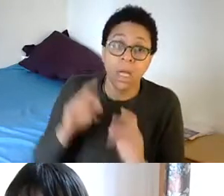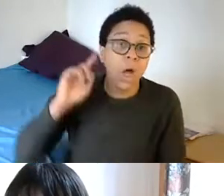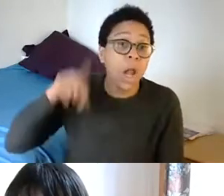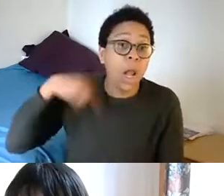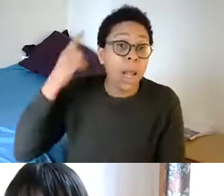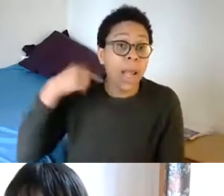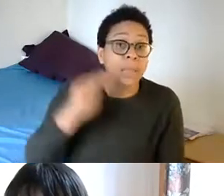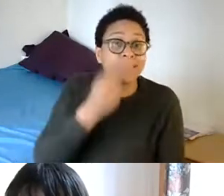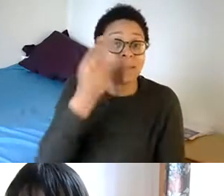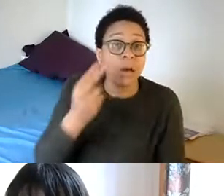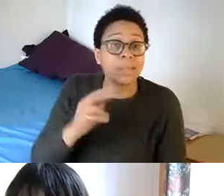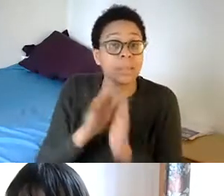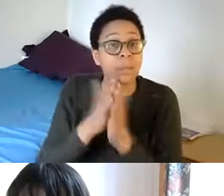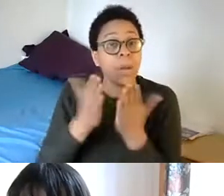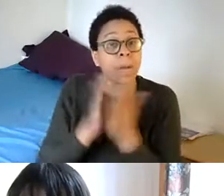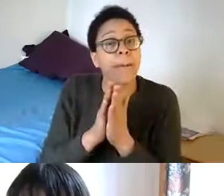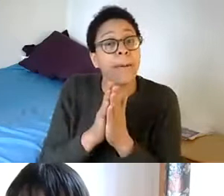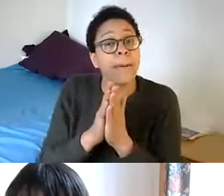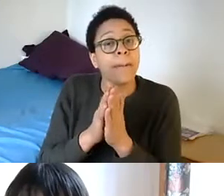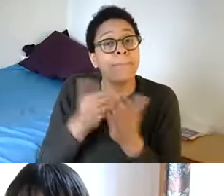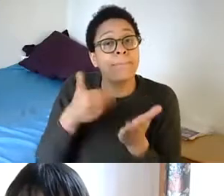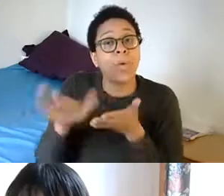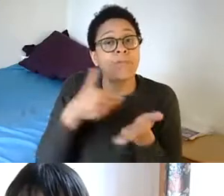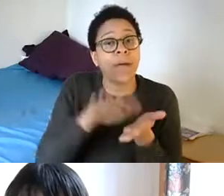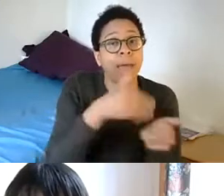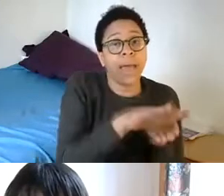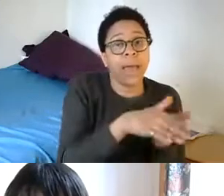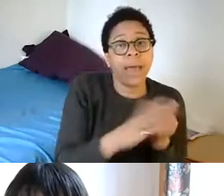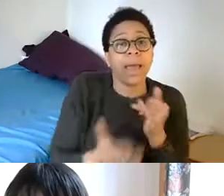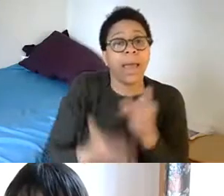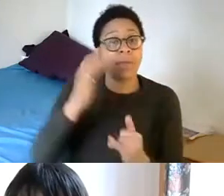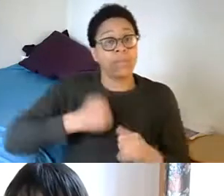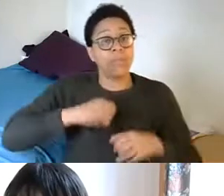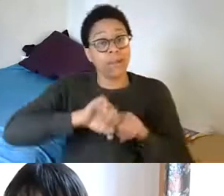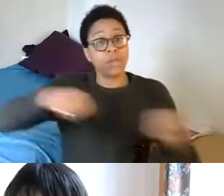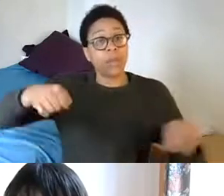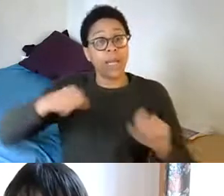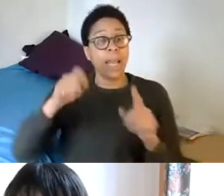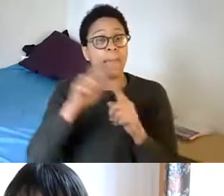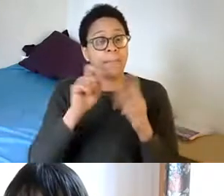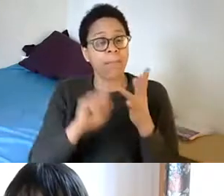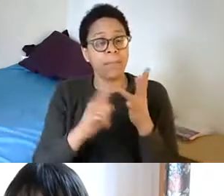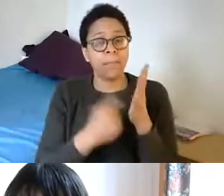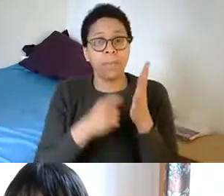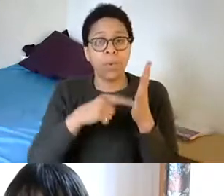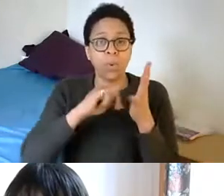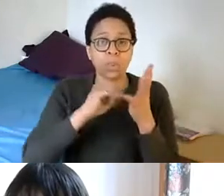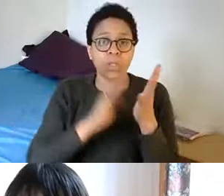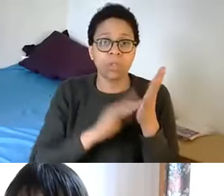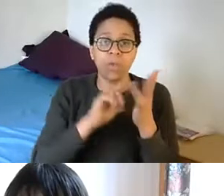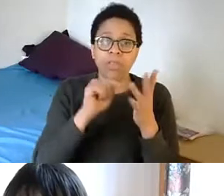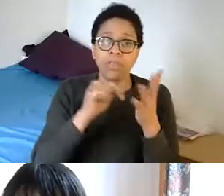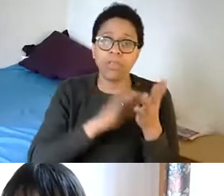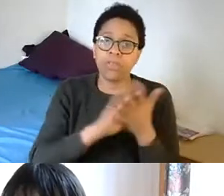Artist Book Fair that I had an exhibition in at the end of my degree at Portsmouth, and I had a book there for sale, and I actually sold